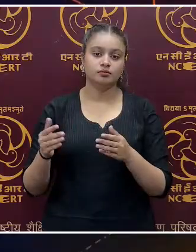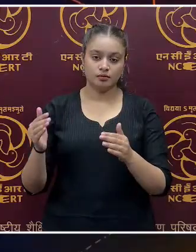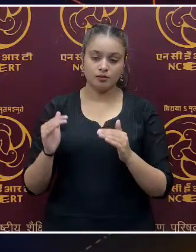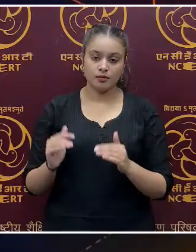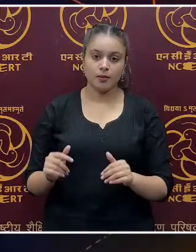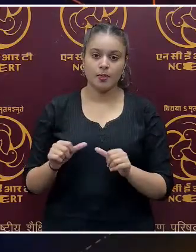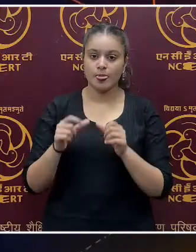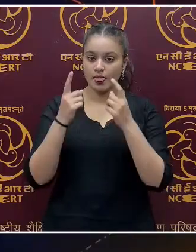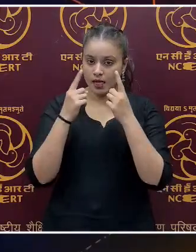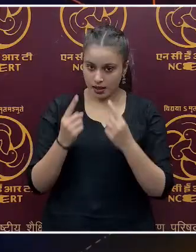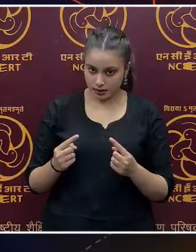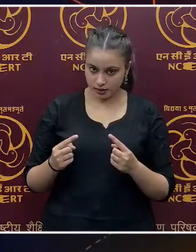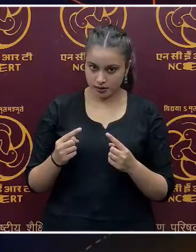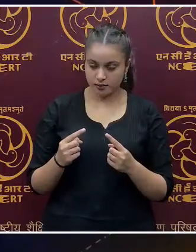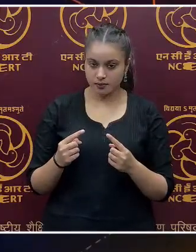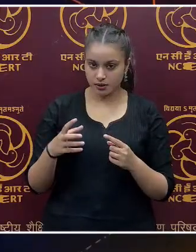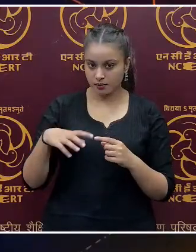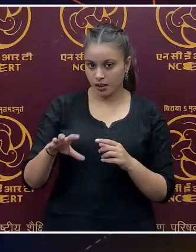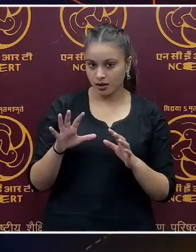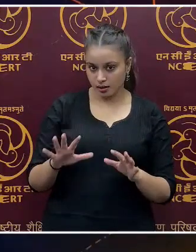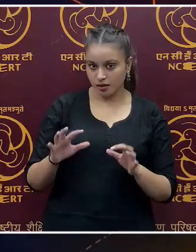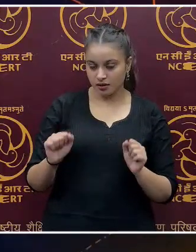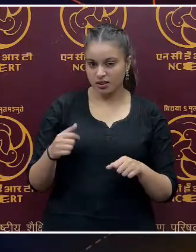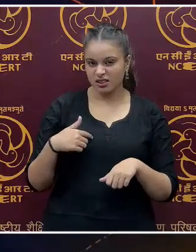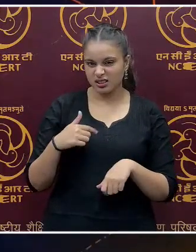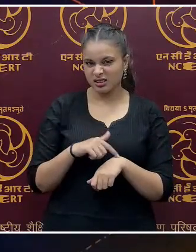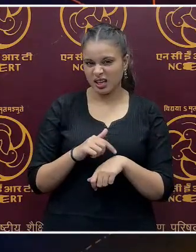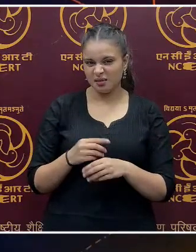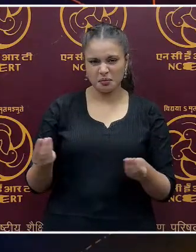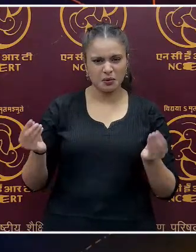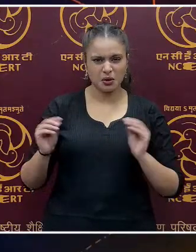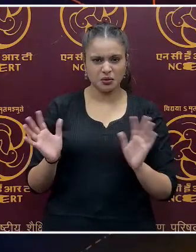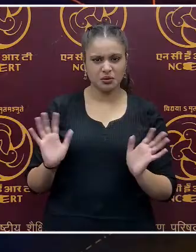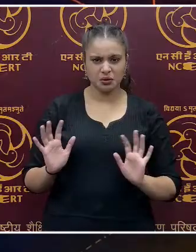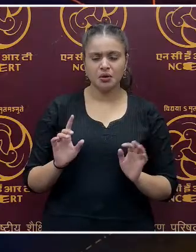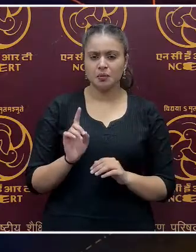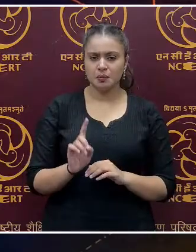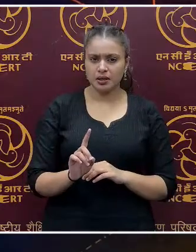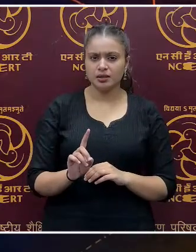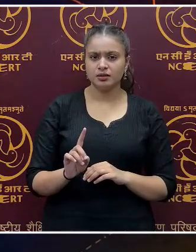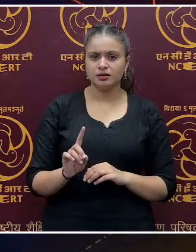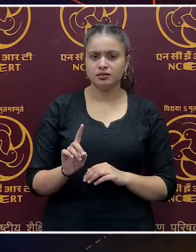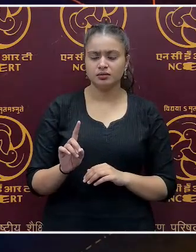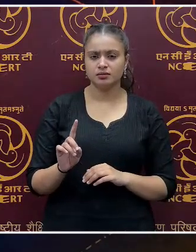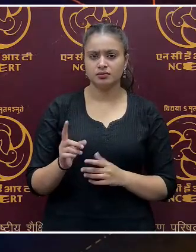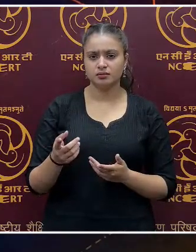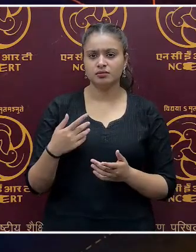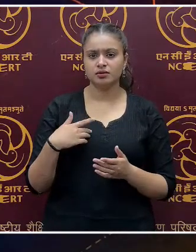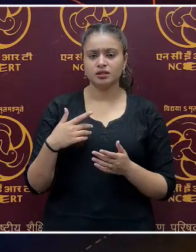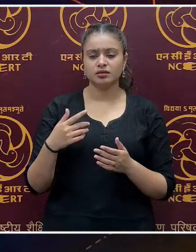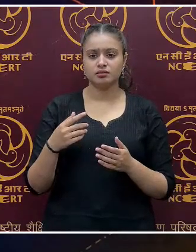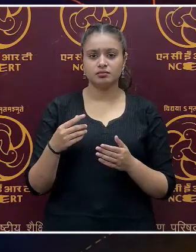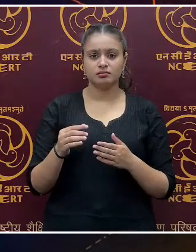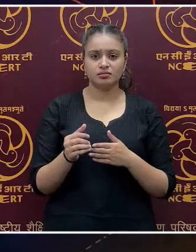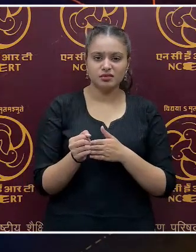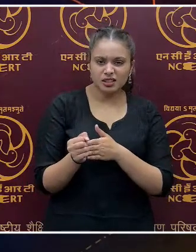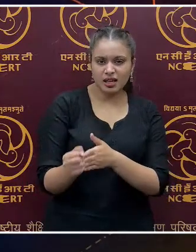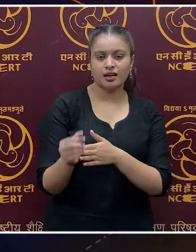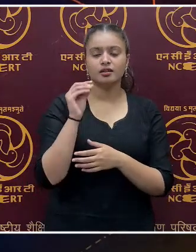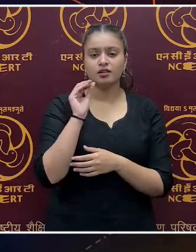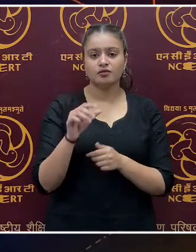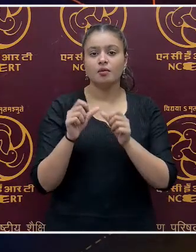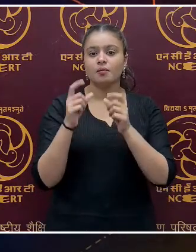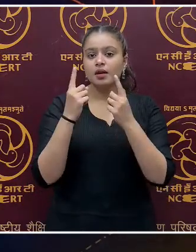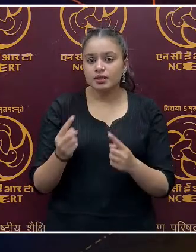there's assessment part as well. So we do not have much time left, but would you just navigate us through the